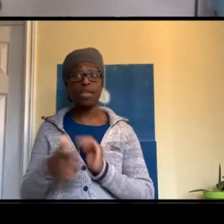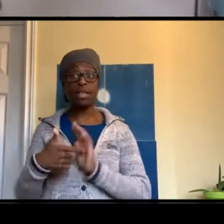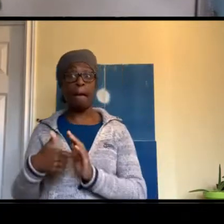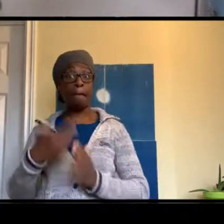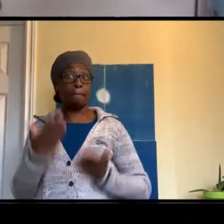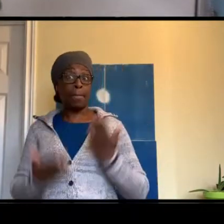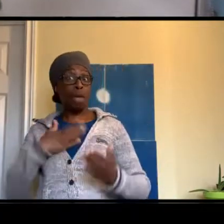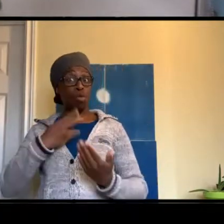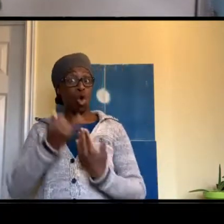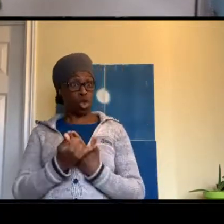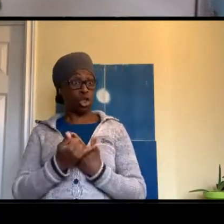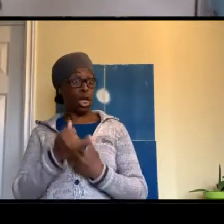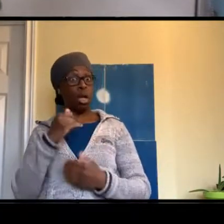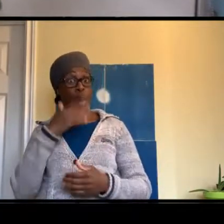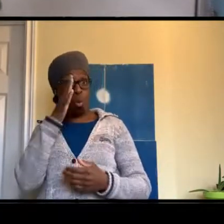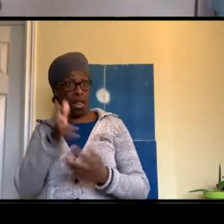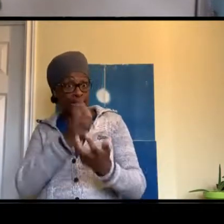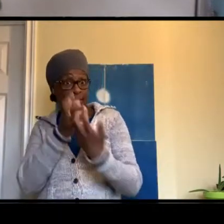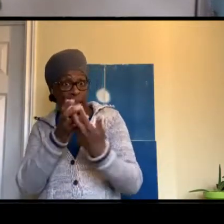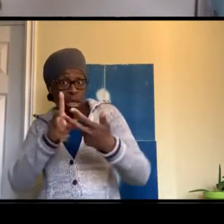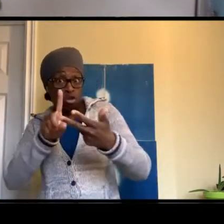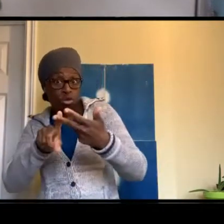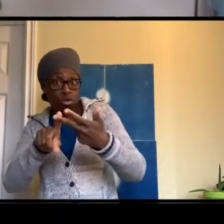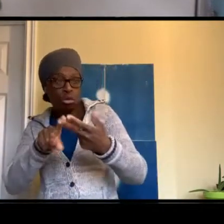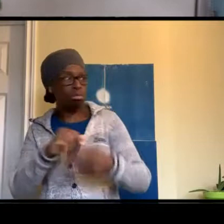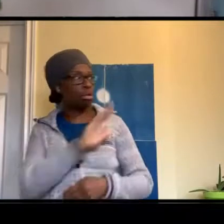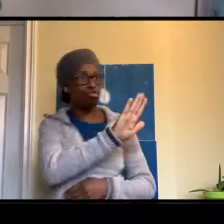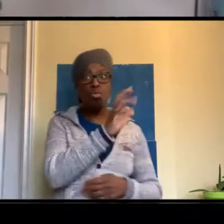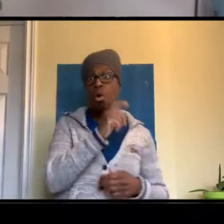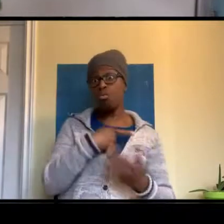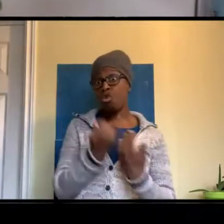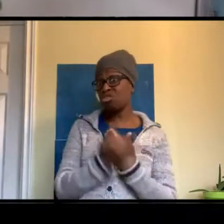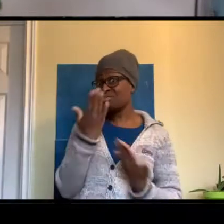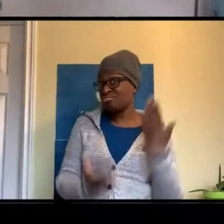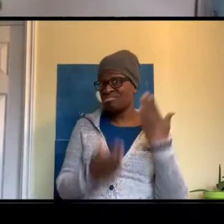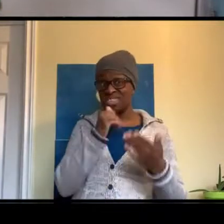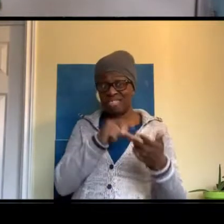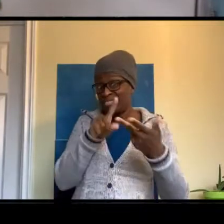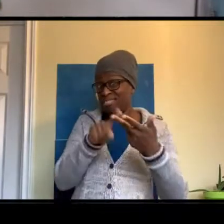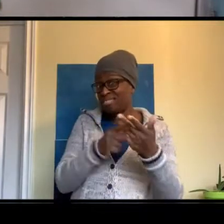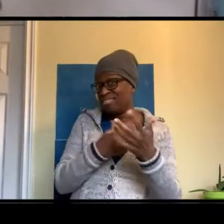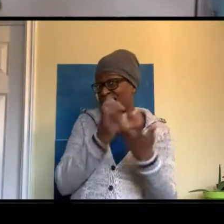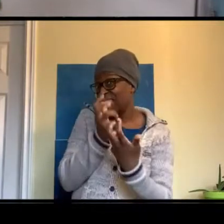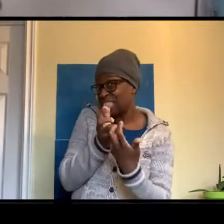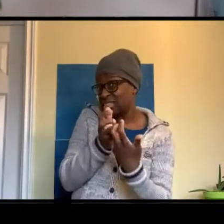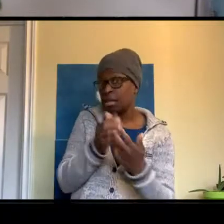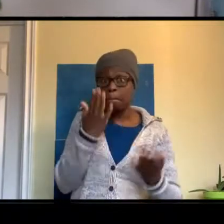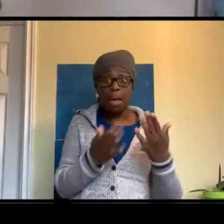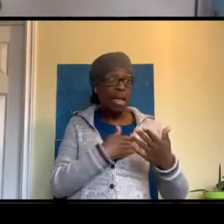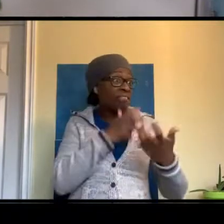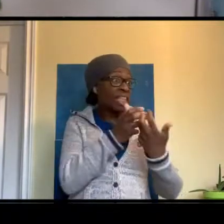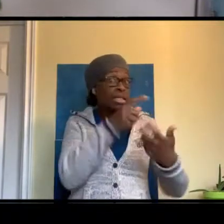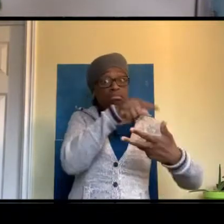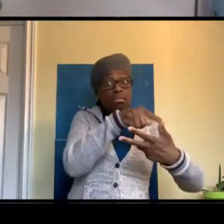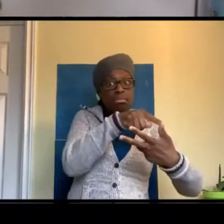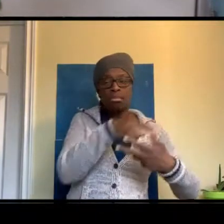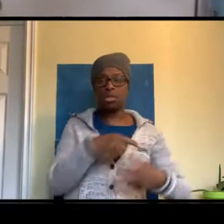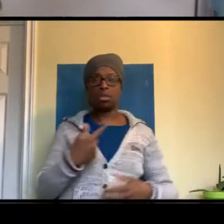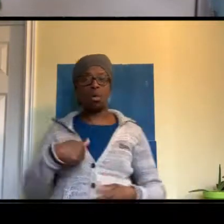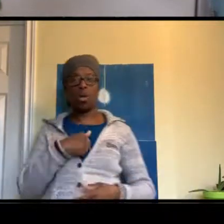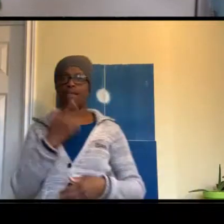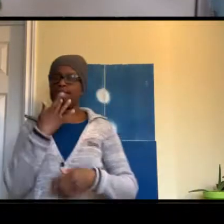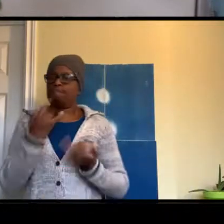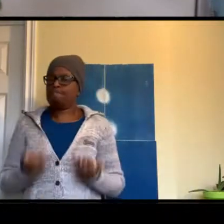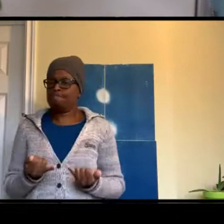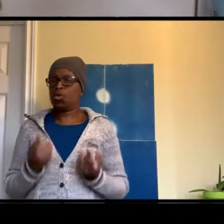for me. And so we don't want to give anybody misinformation, so we're going to keep things very basic.